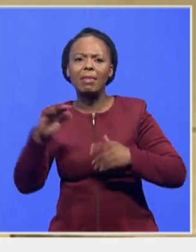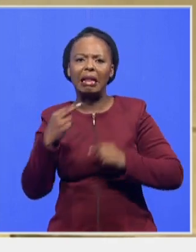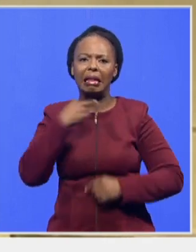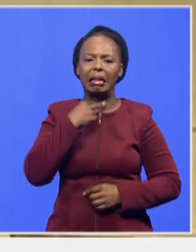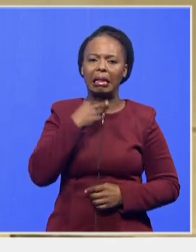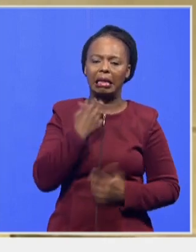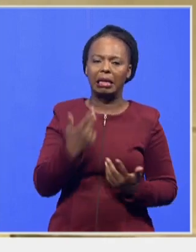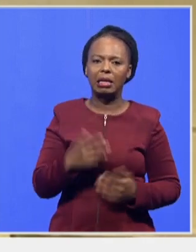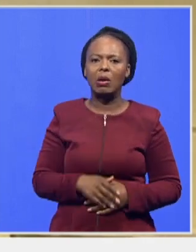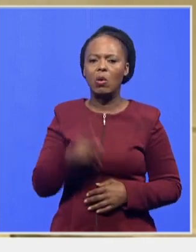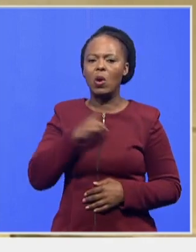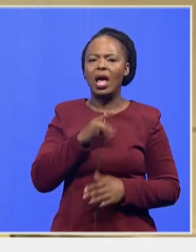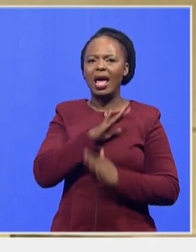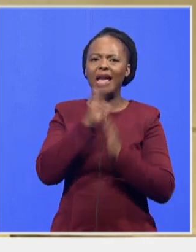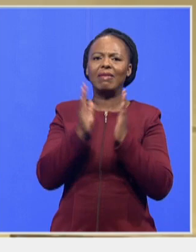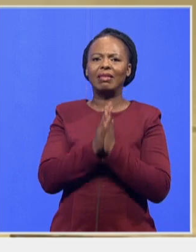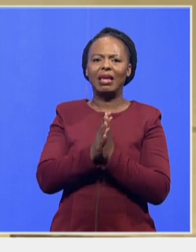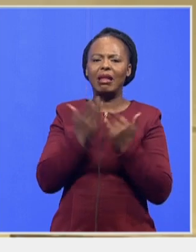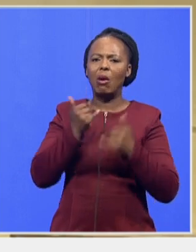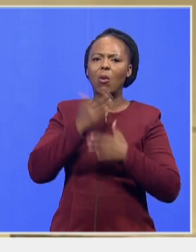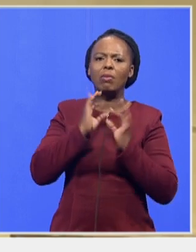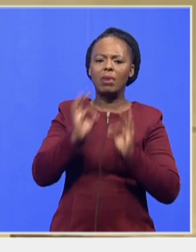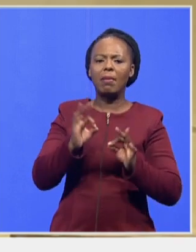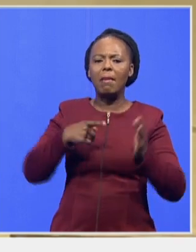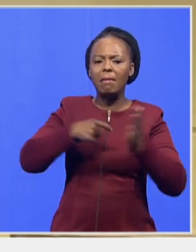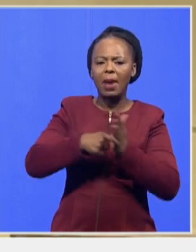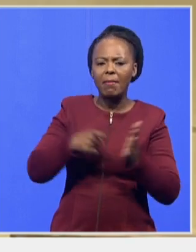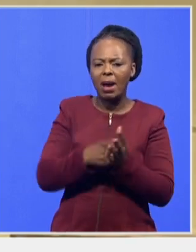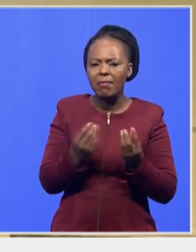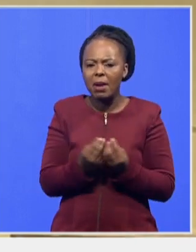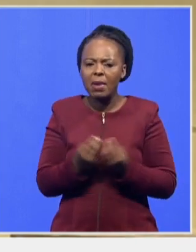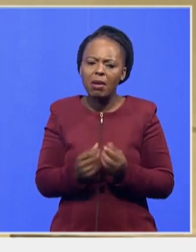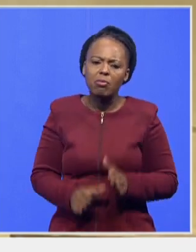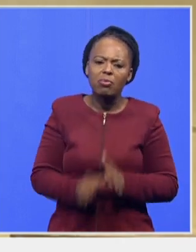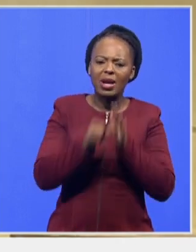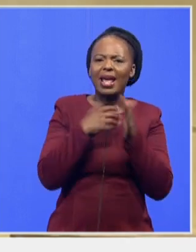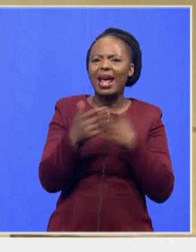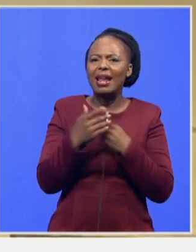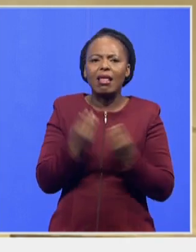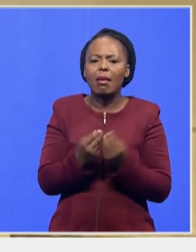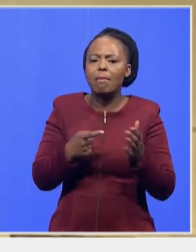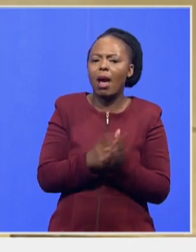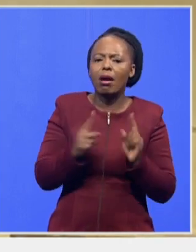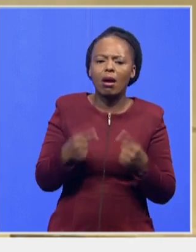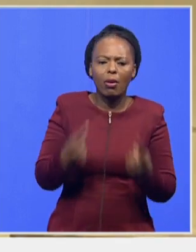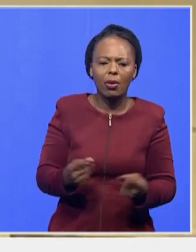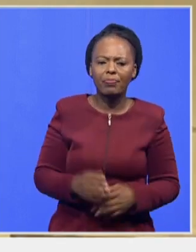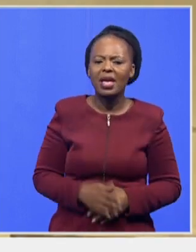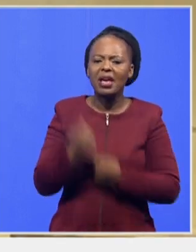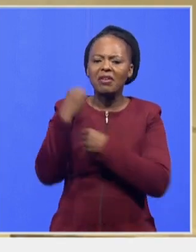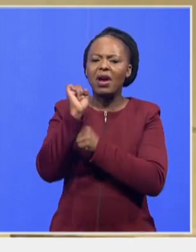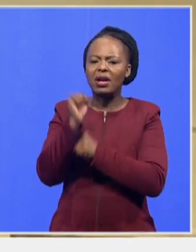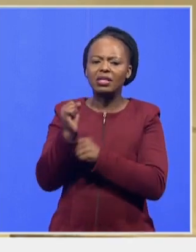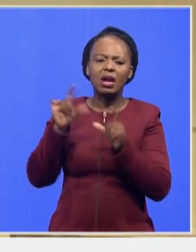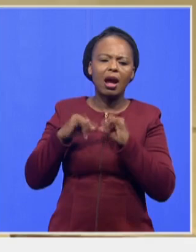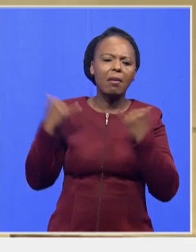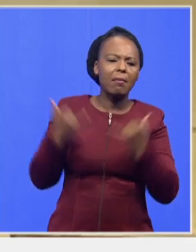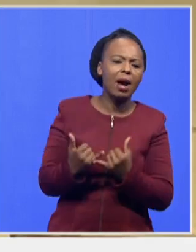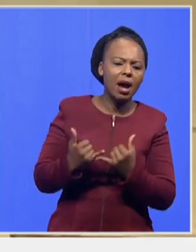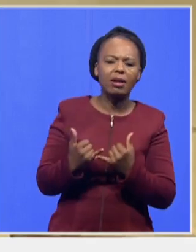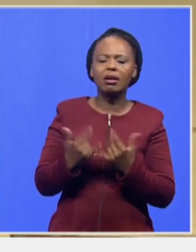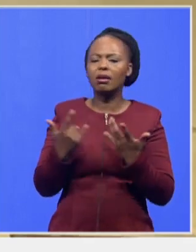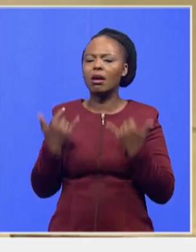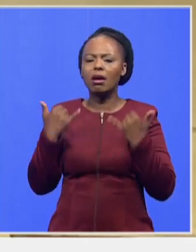now are not working. They can't buy electricity, they can't buy anything. The factories and companies right now, they